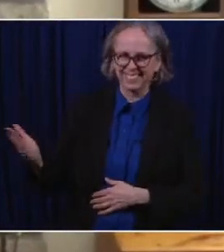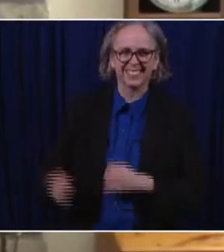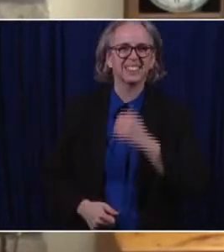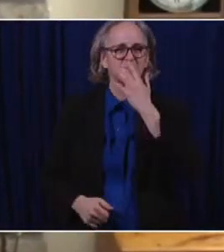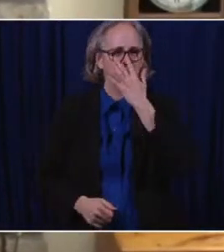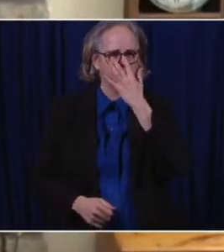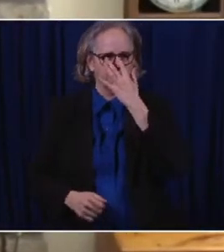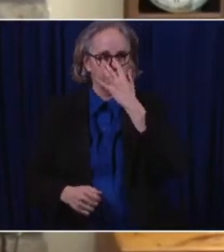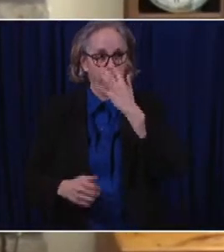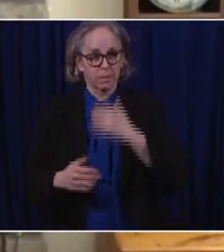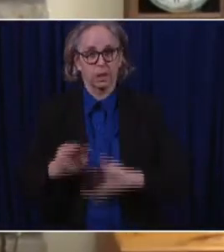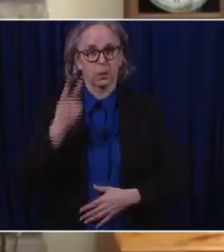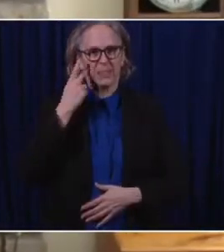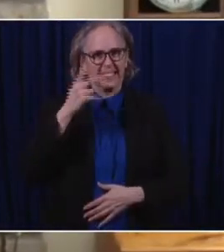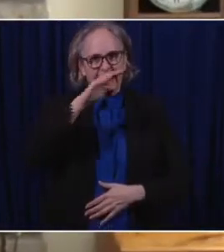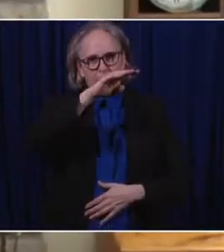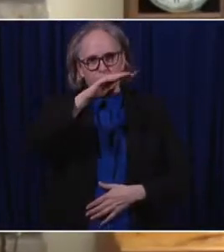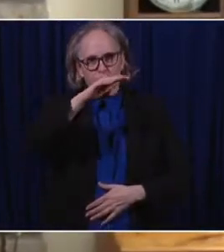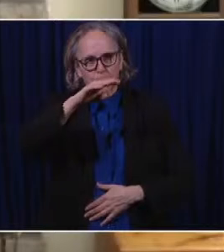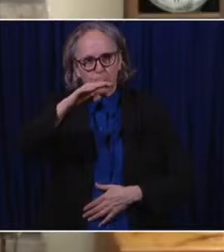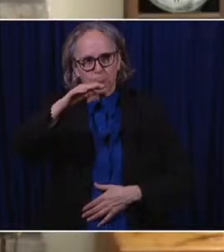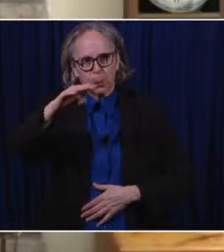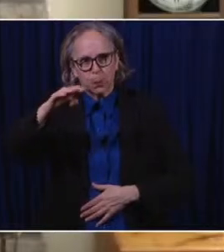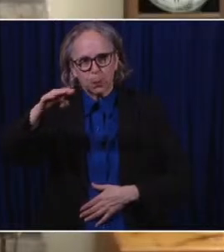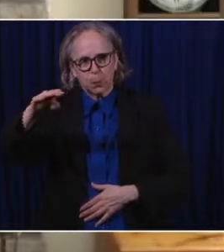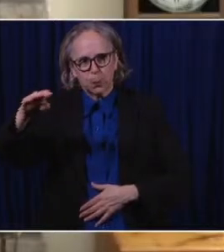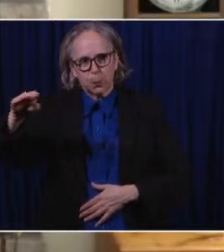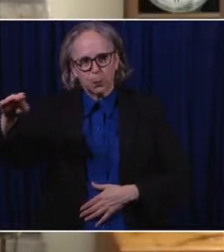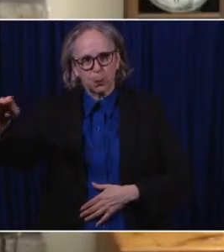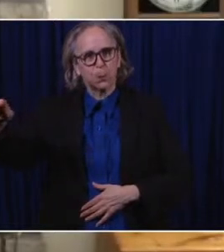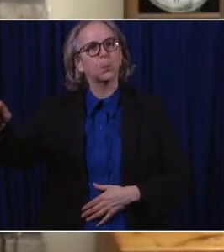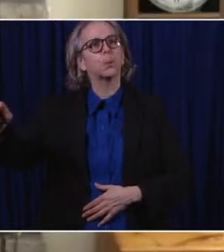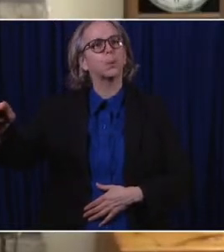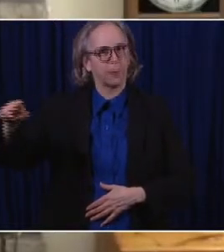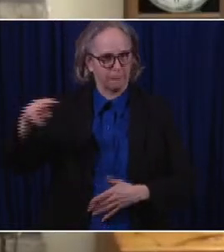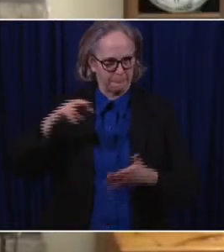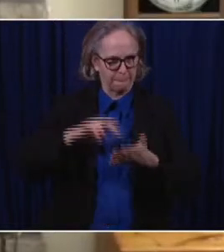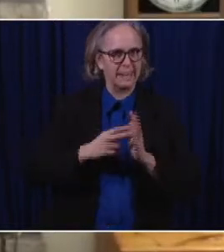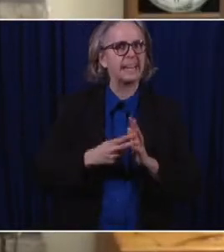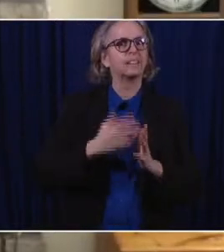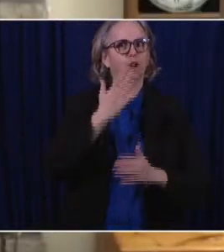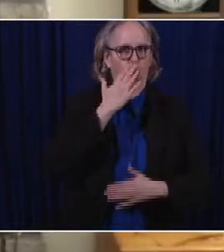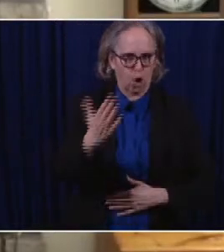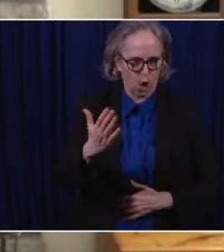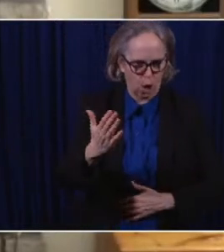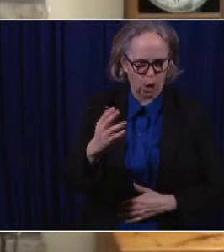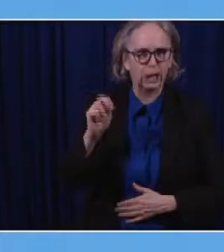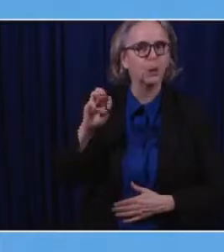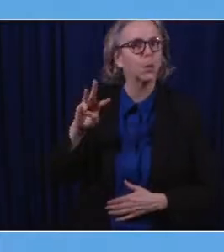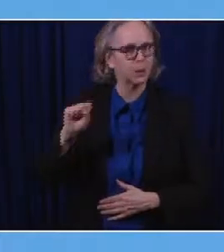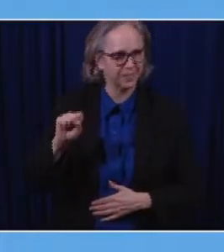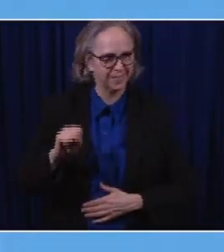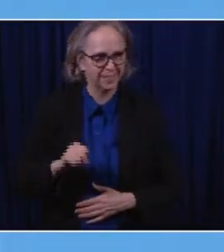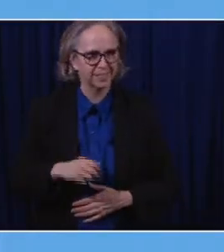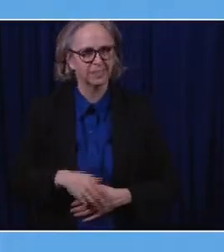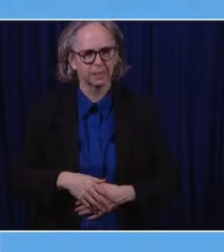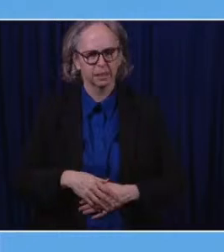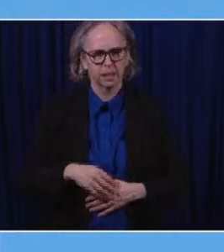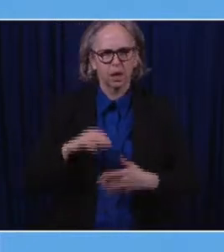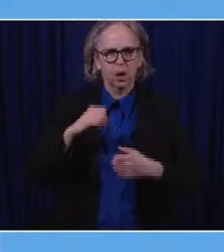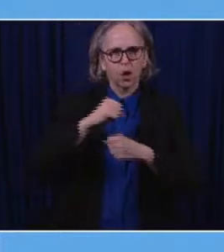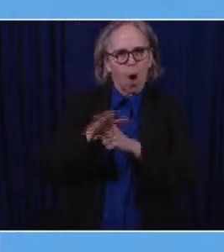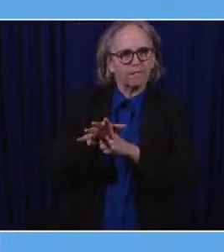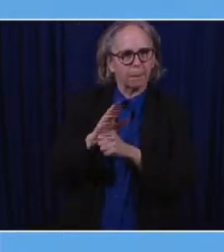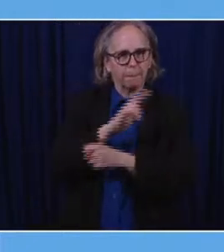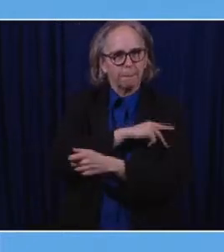again, we're seeing a drop. This is great news. We're seeing a drop in the number of patients, COVID patients in our hospitals.